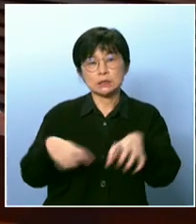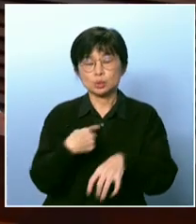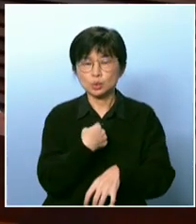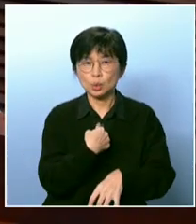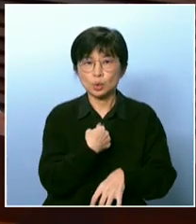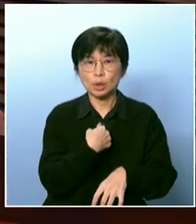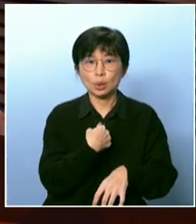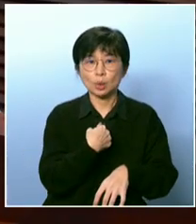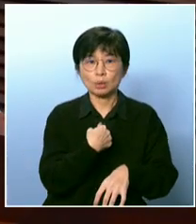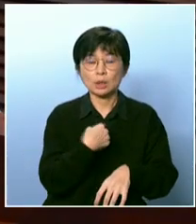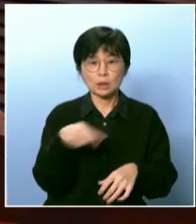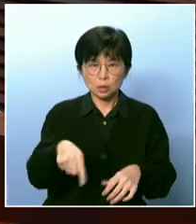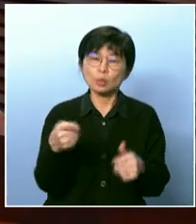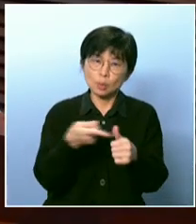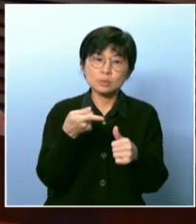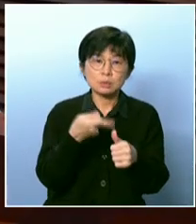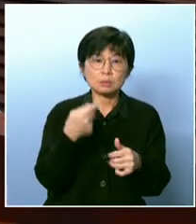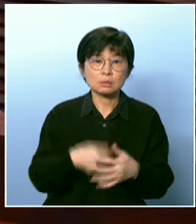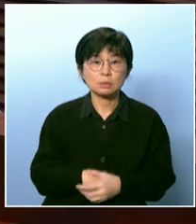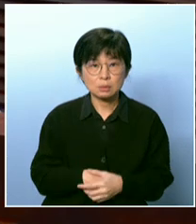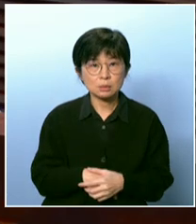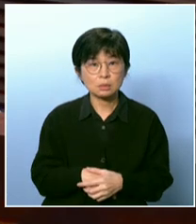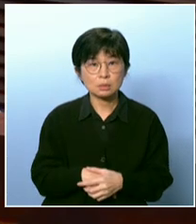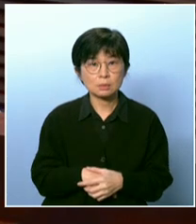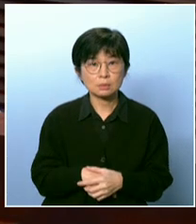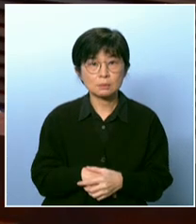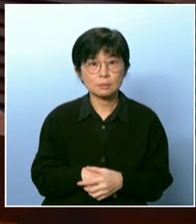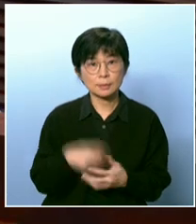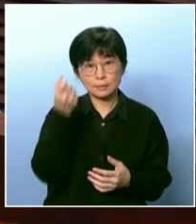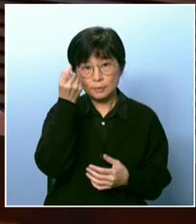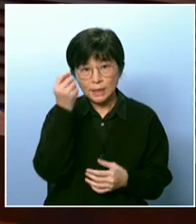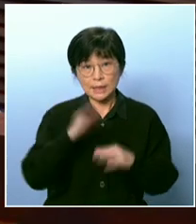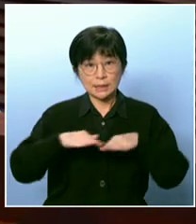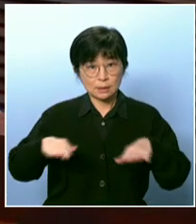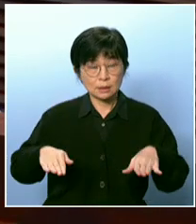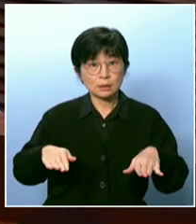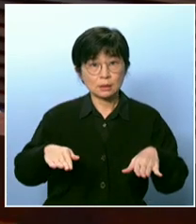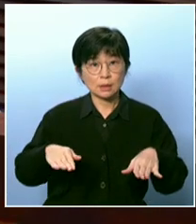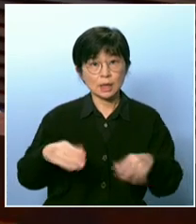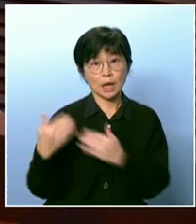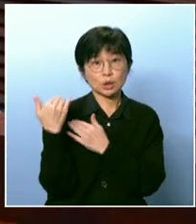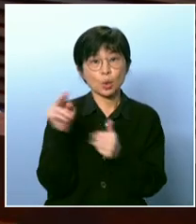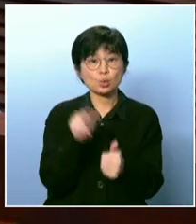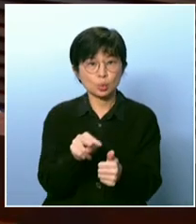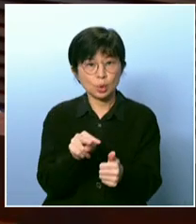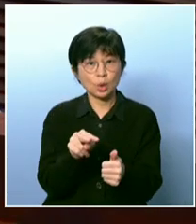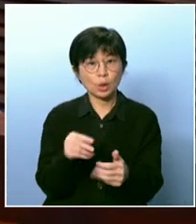you should have in mind when you're planning for social welfare facilities demand,